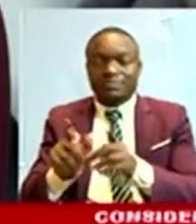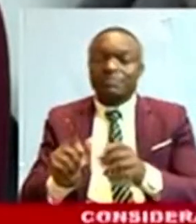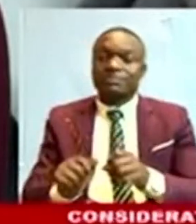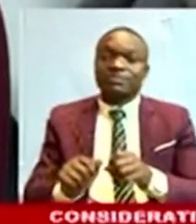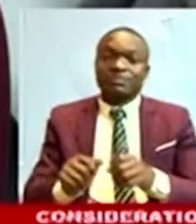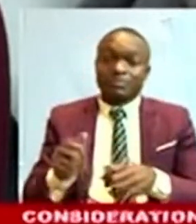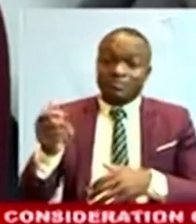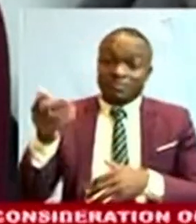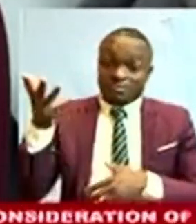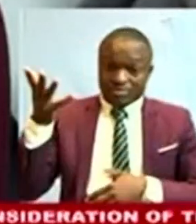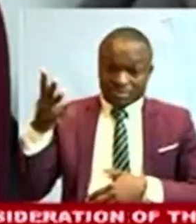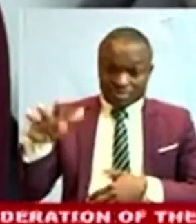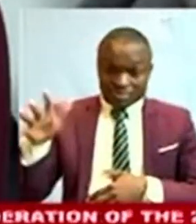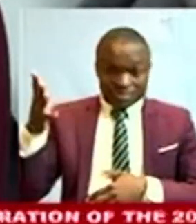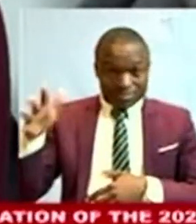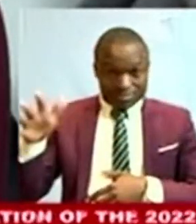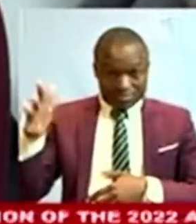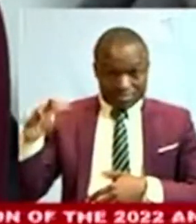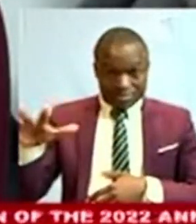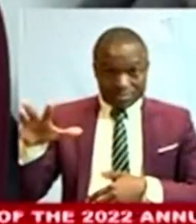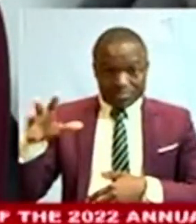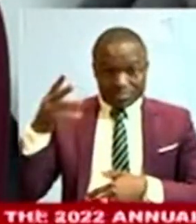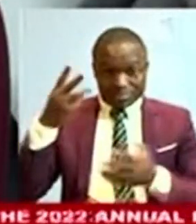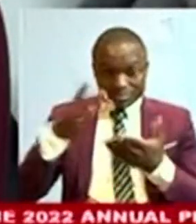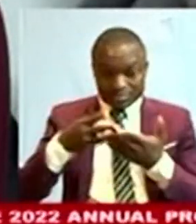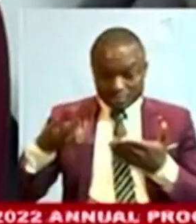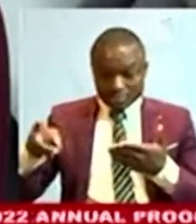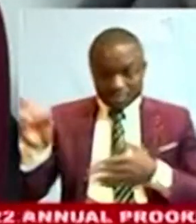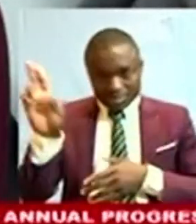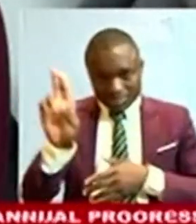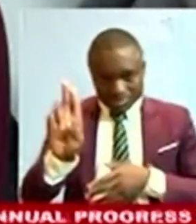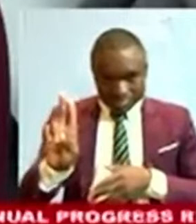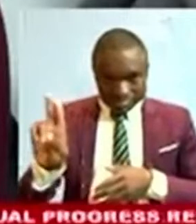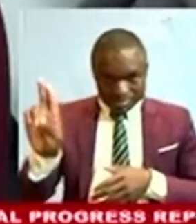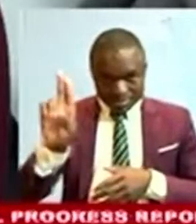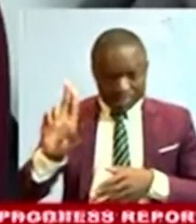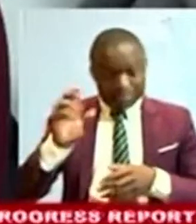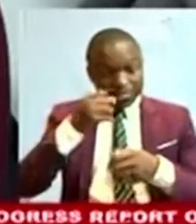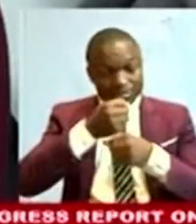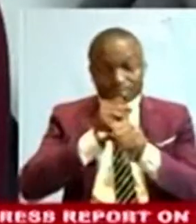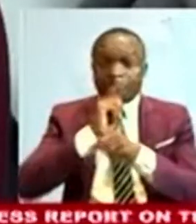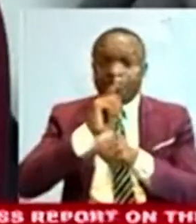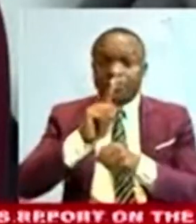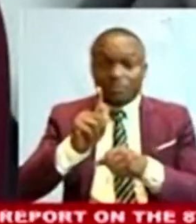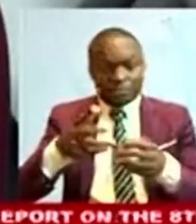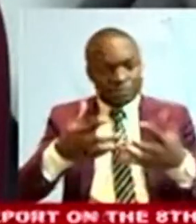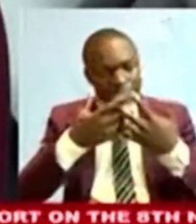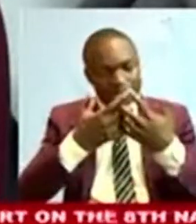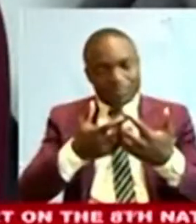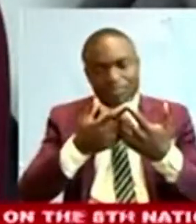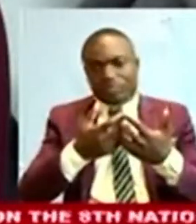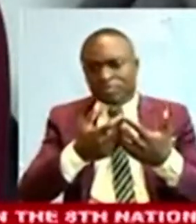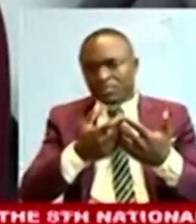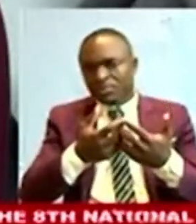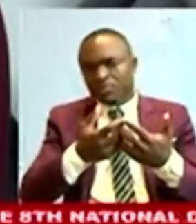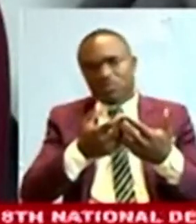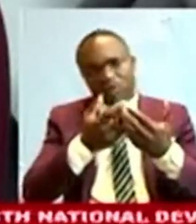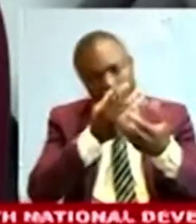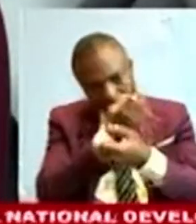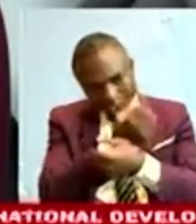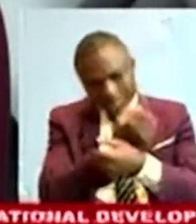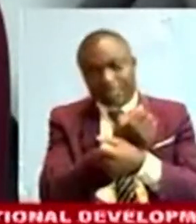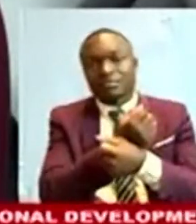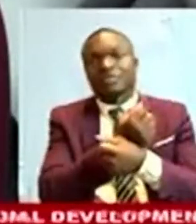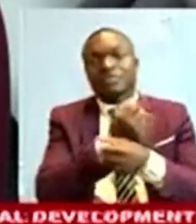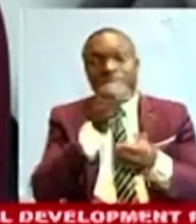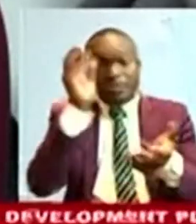nature of materials being used, to ensure that the equipment is safely decommissioned